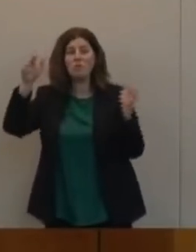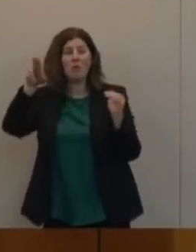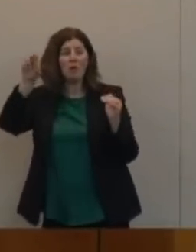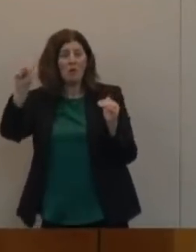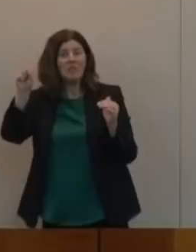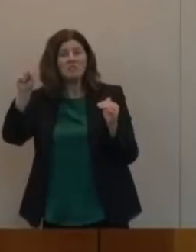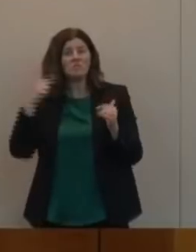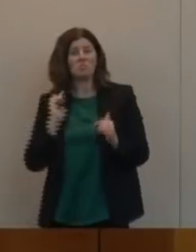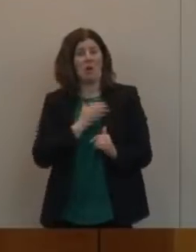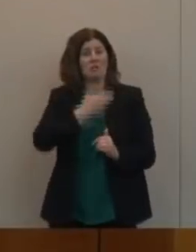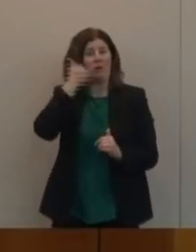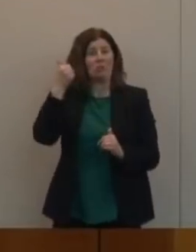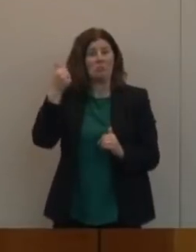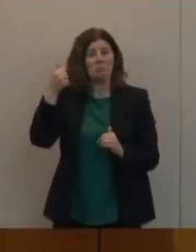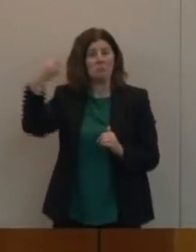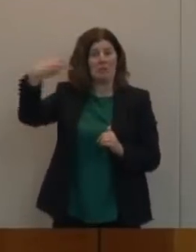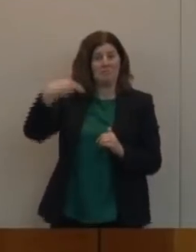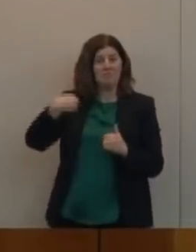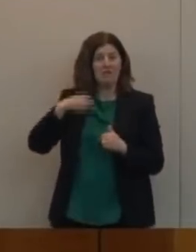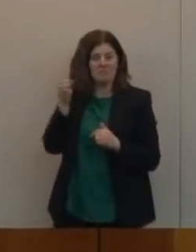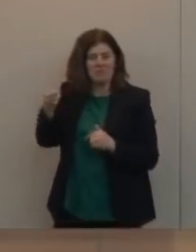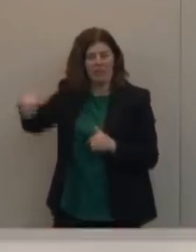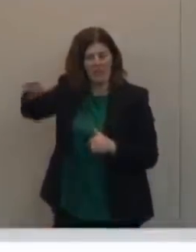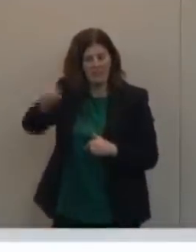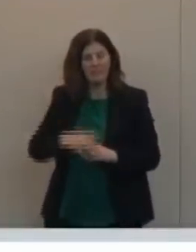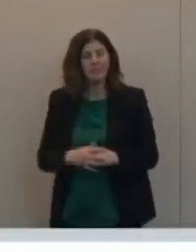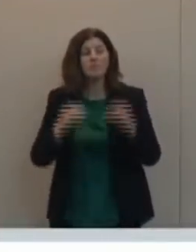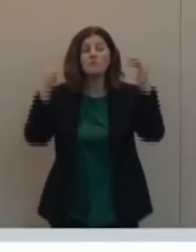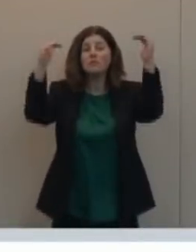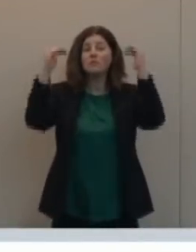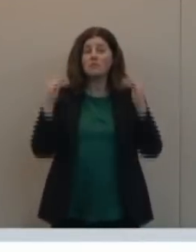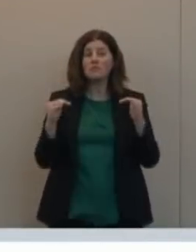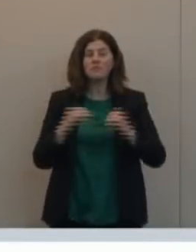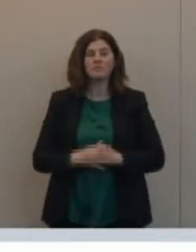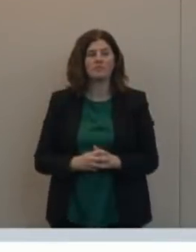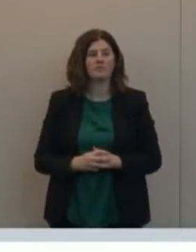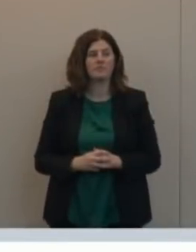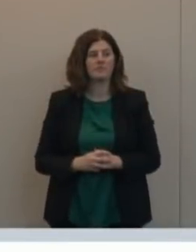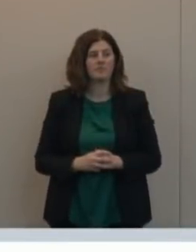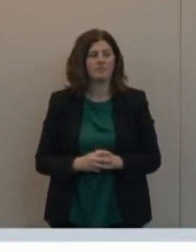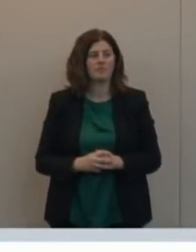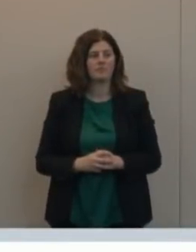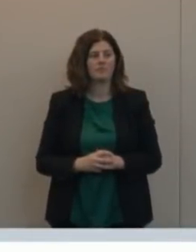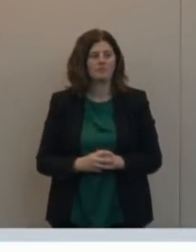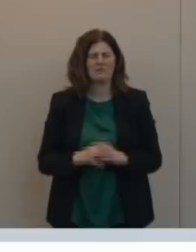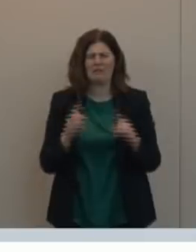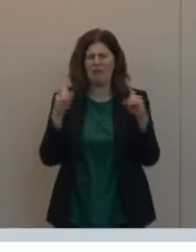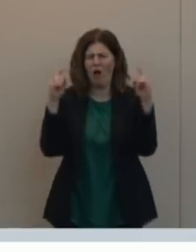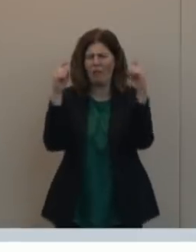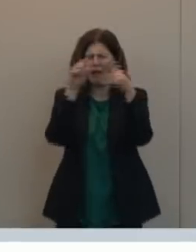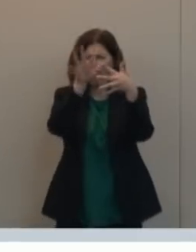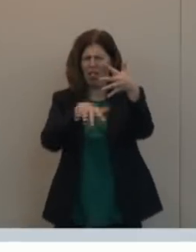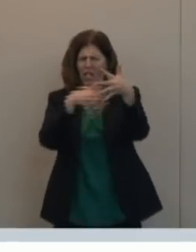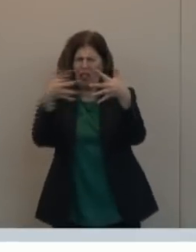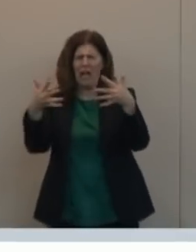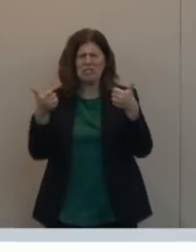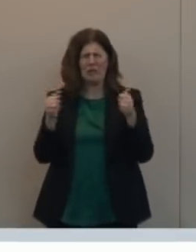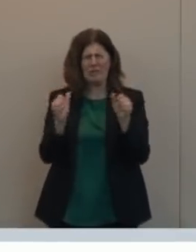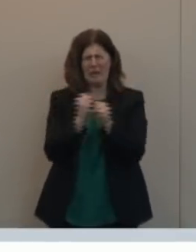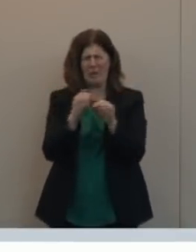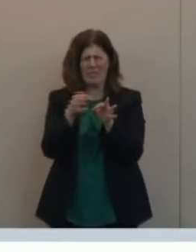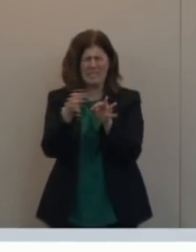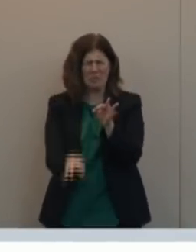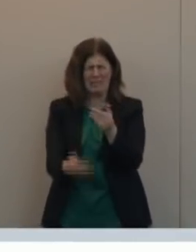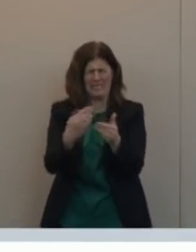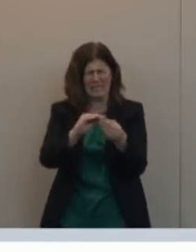now among states. On the next slide, a little bit of a complicated graphic. I tried to simplify it, but